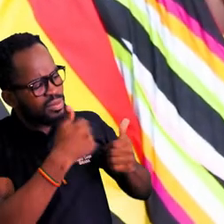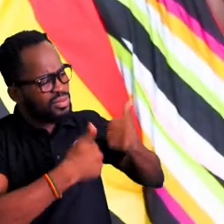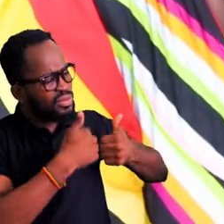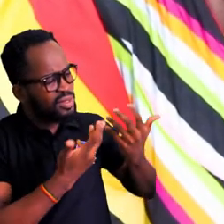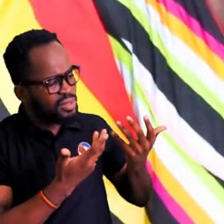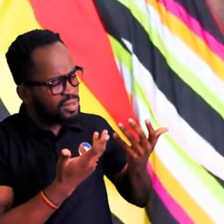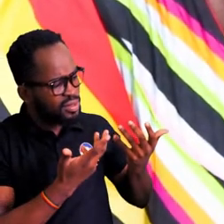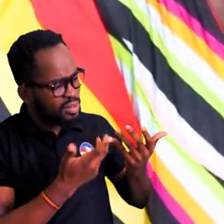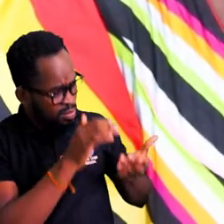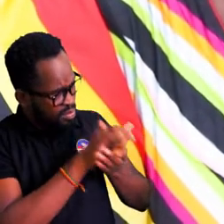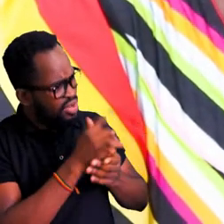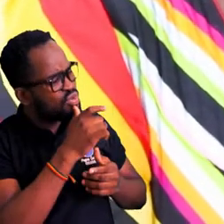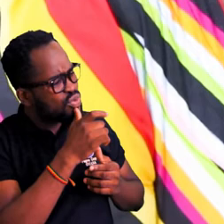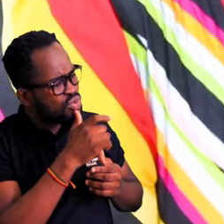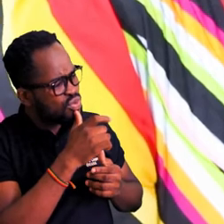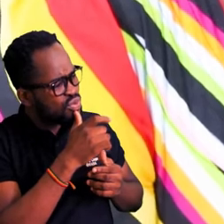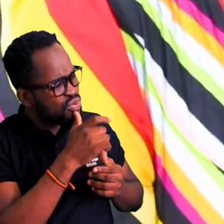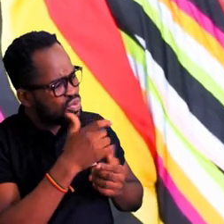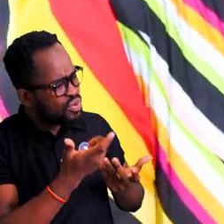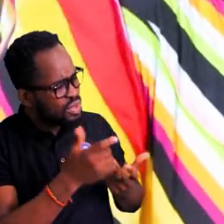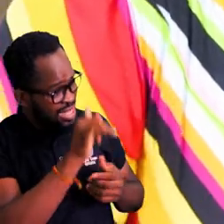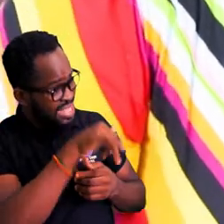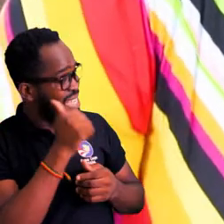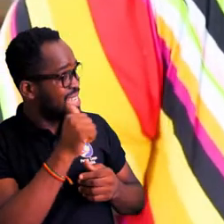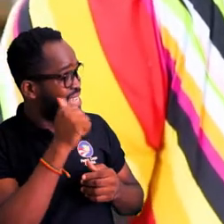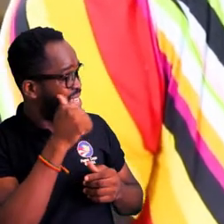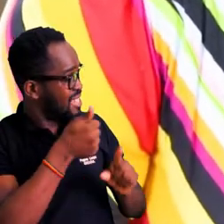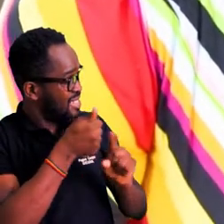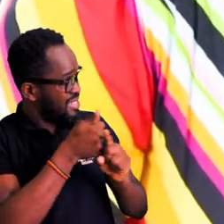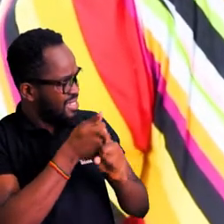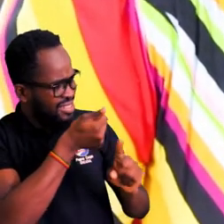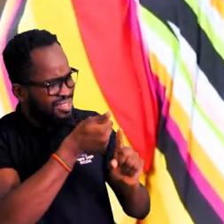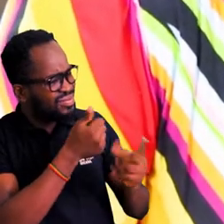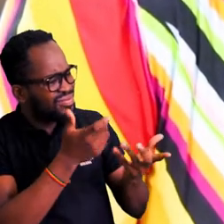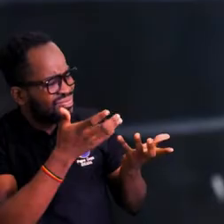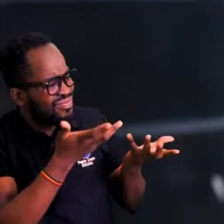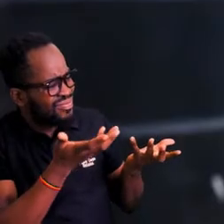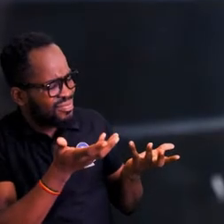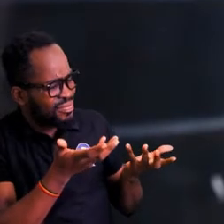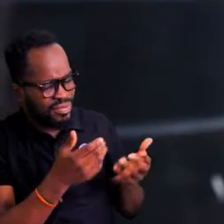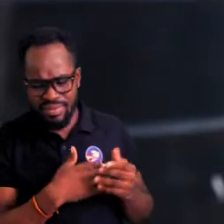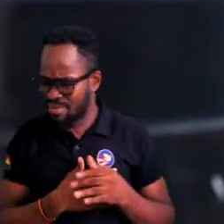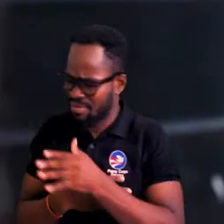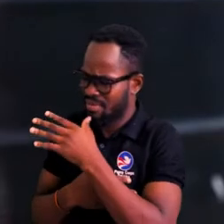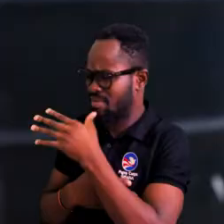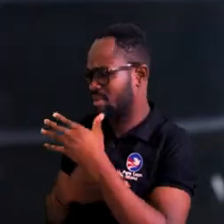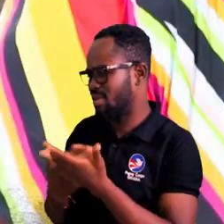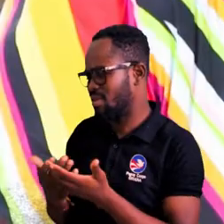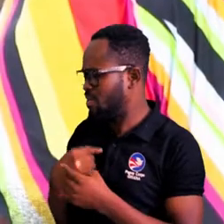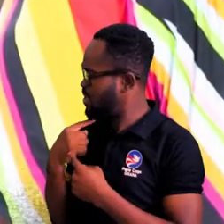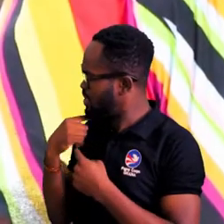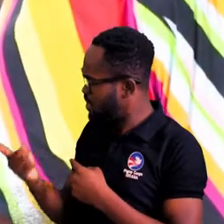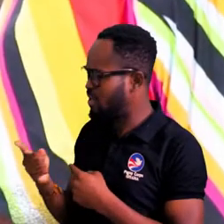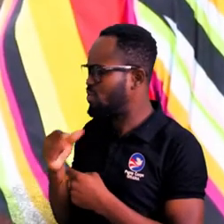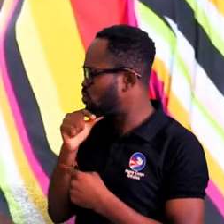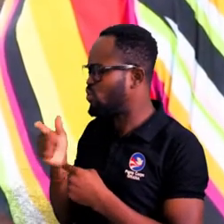process? Of marrying who? That girl with 1.5 legs? Ma,